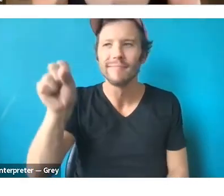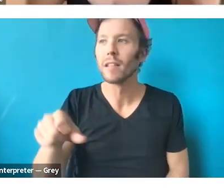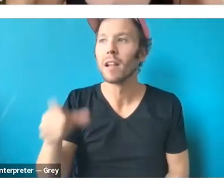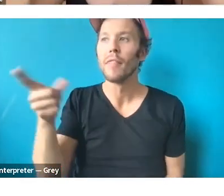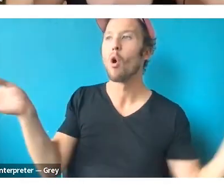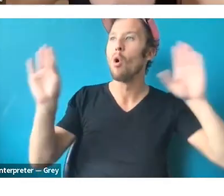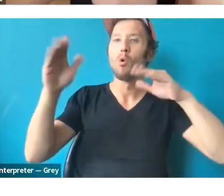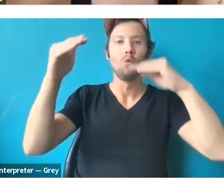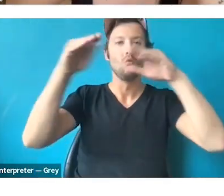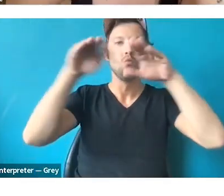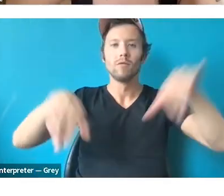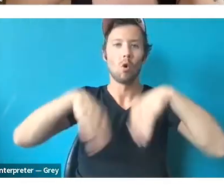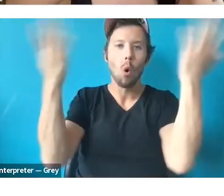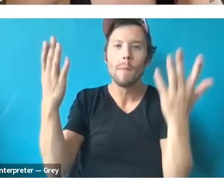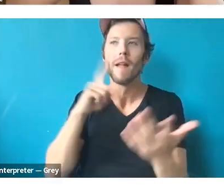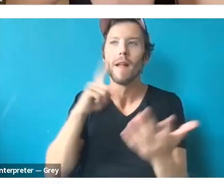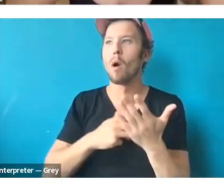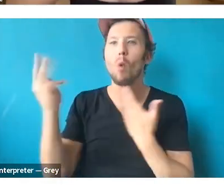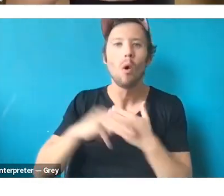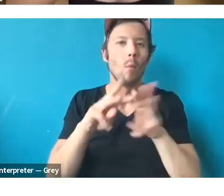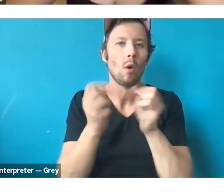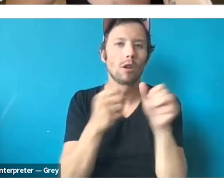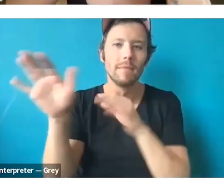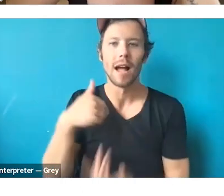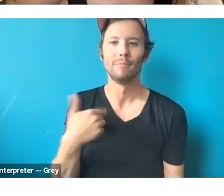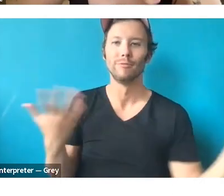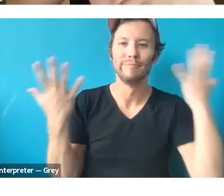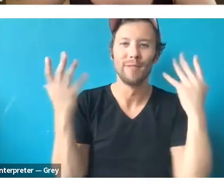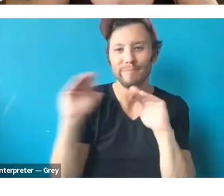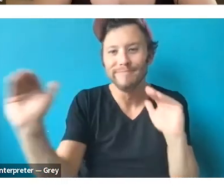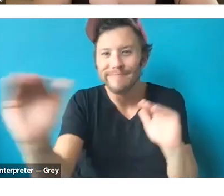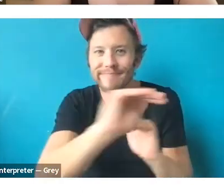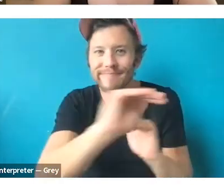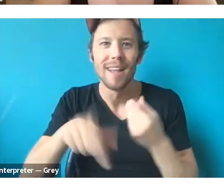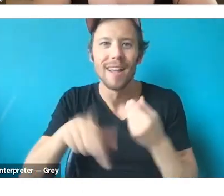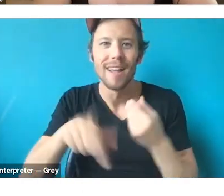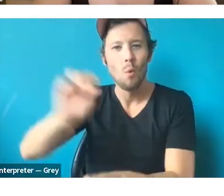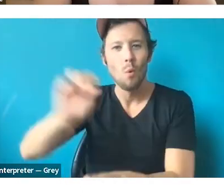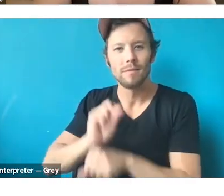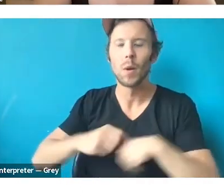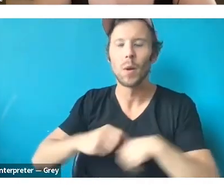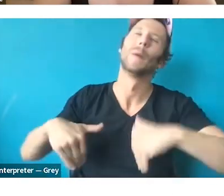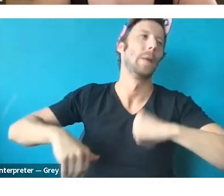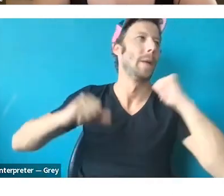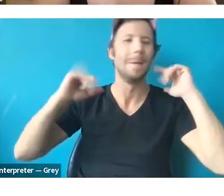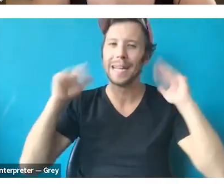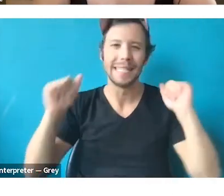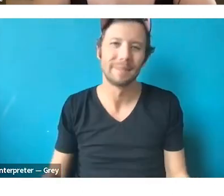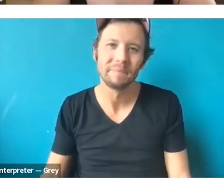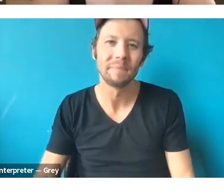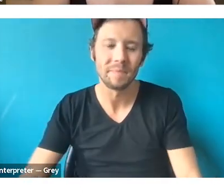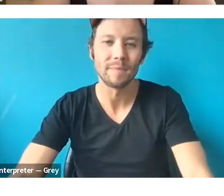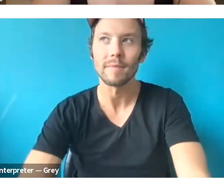programming. I'm just giving a shout out for Marnie Majorel, who yeah, who's doing amazing work in New York and